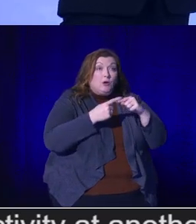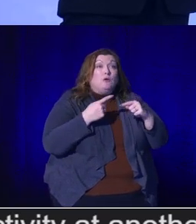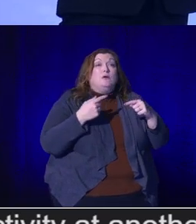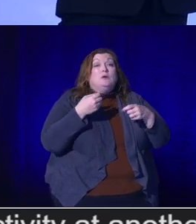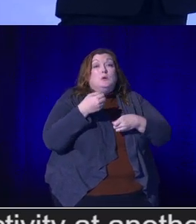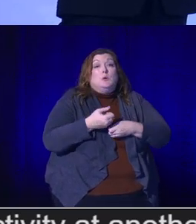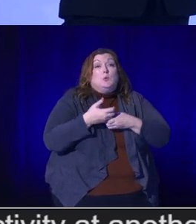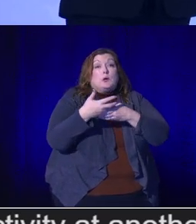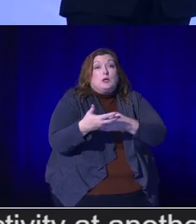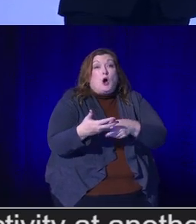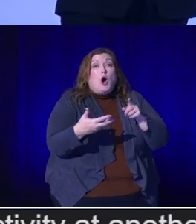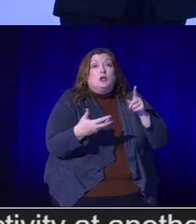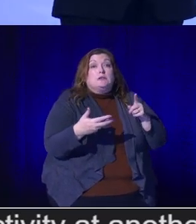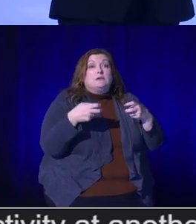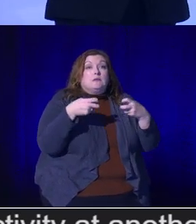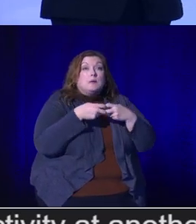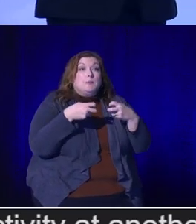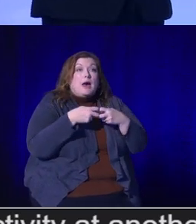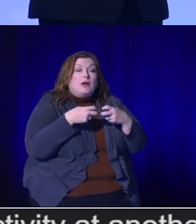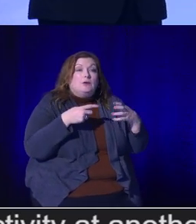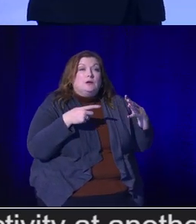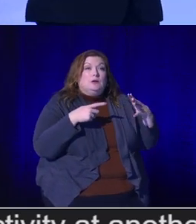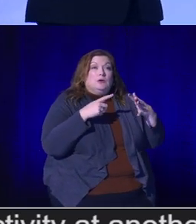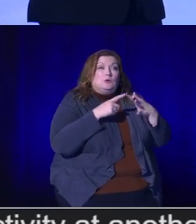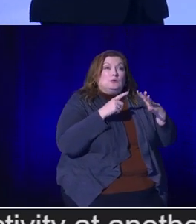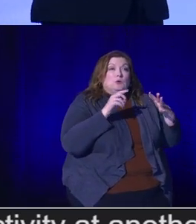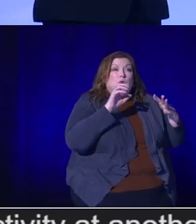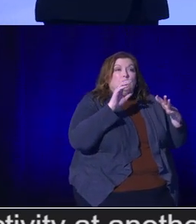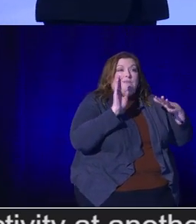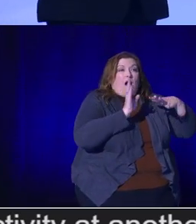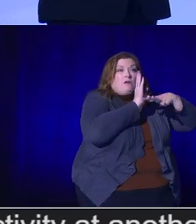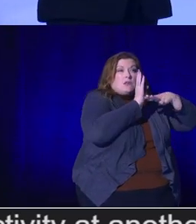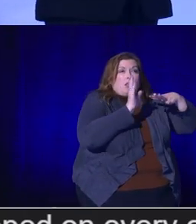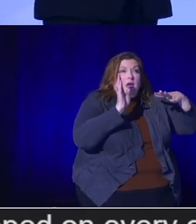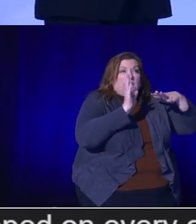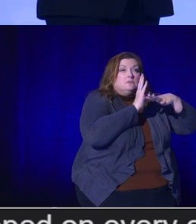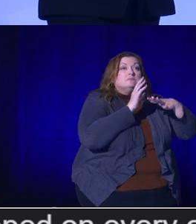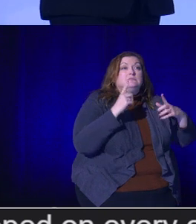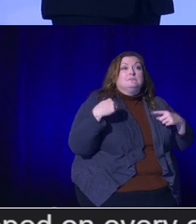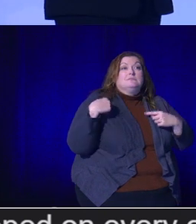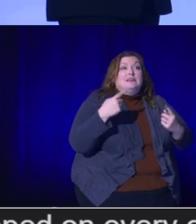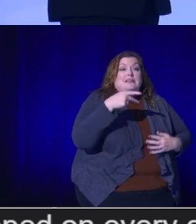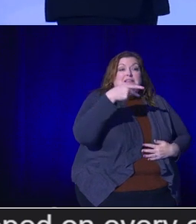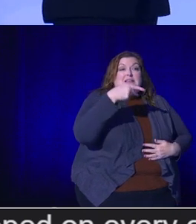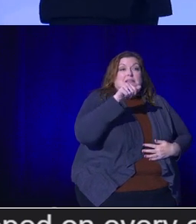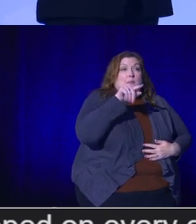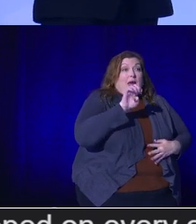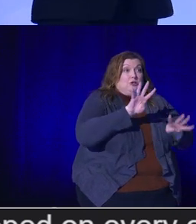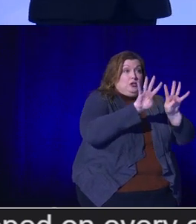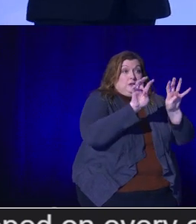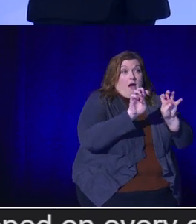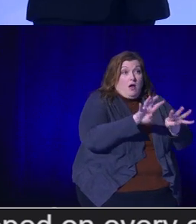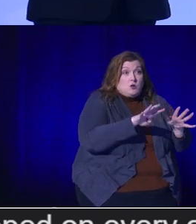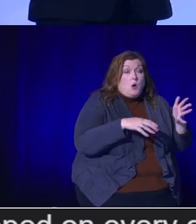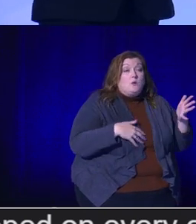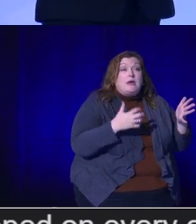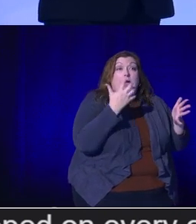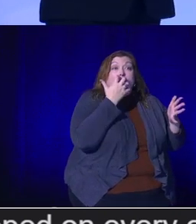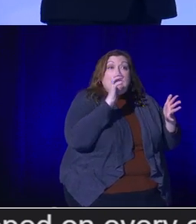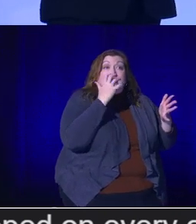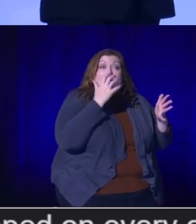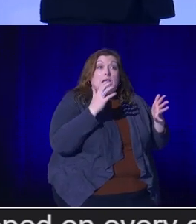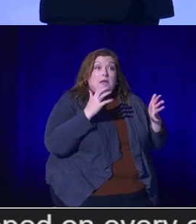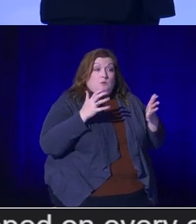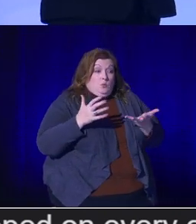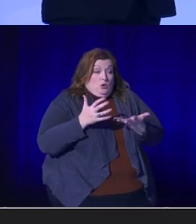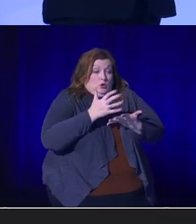of oscillate upon cycling. So since the packaging is unknown, and we know that heat will accumulate at the cathode, we